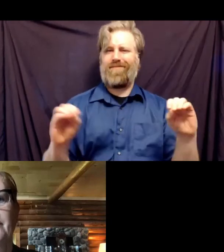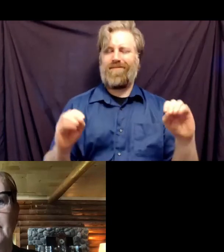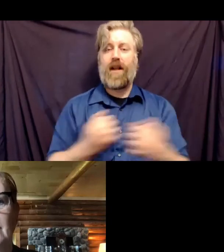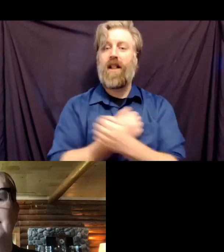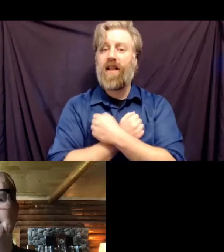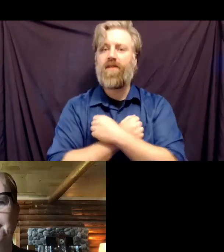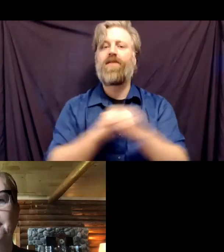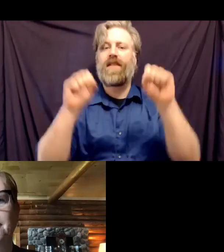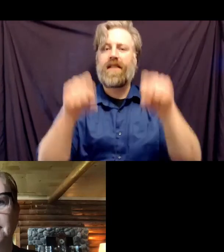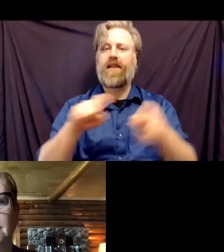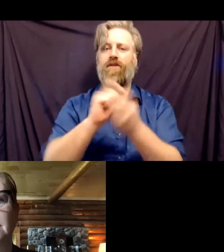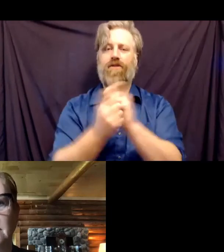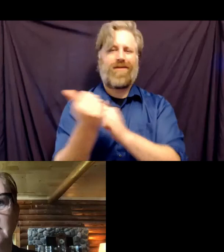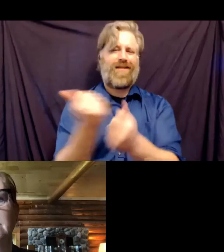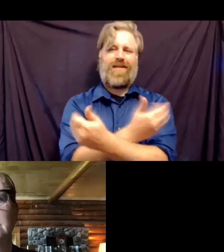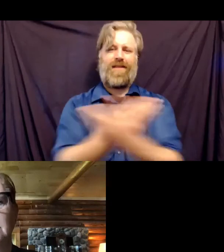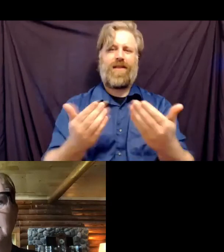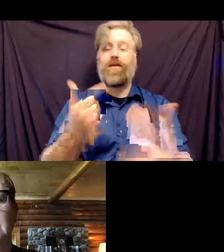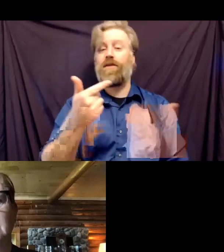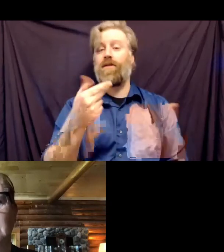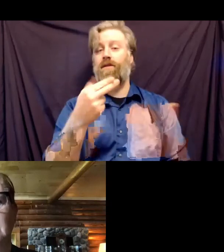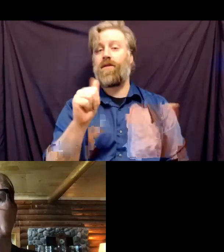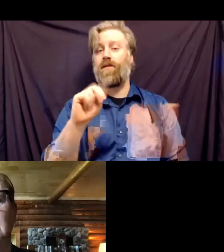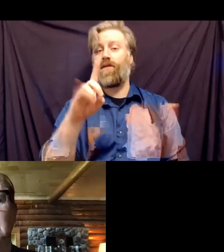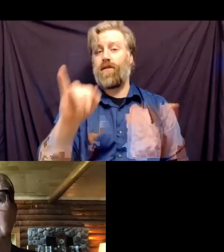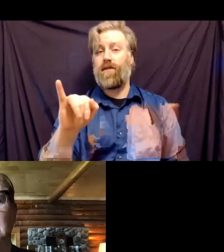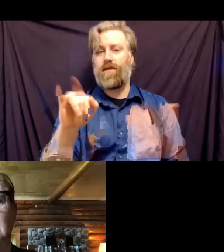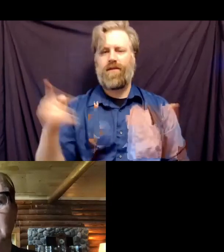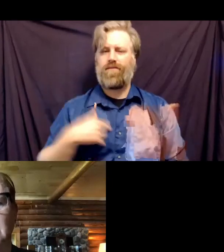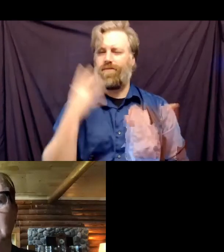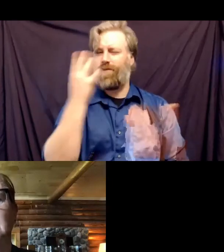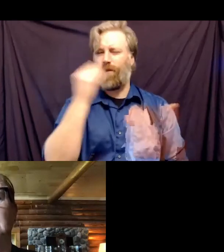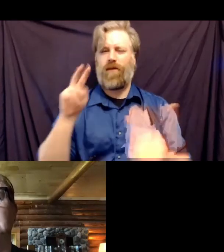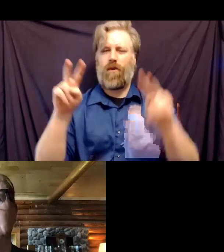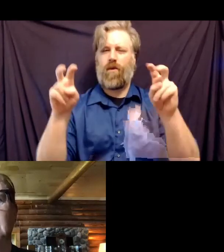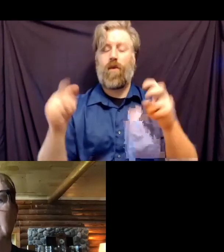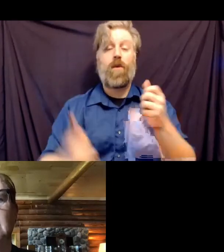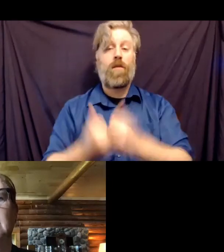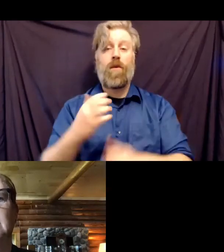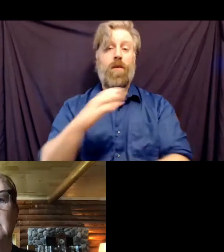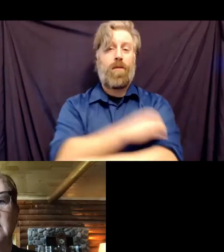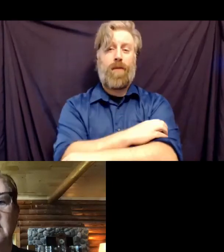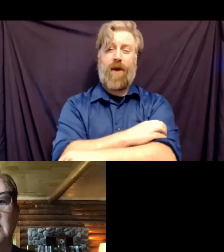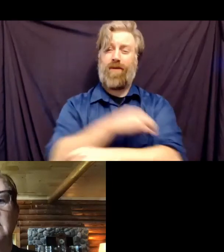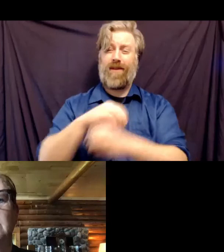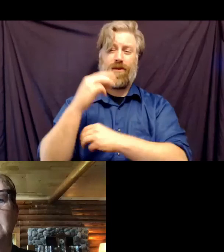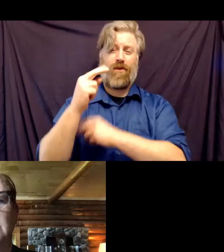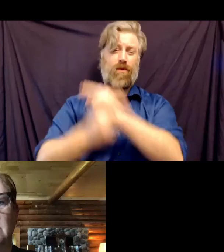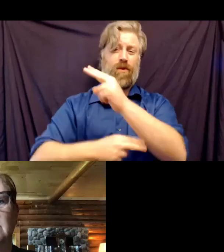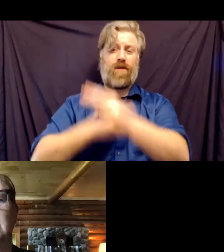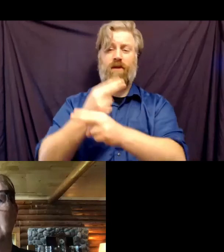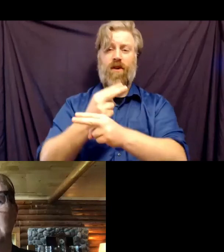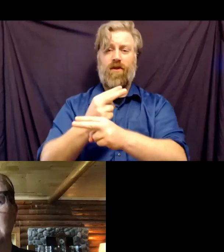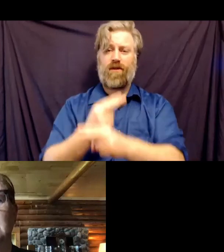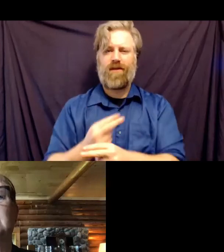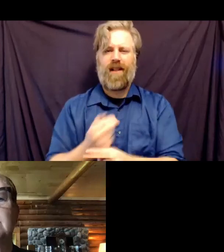anything. Gandhi had a beautiful quote. He said, "The most powerful force in the universe is universal unconditional